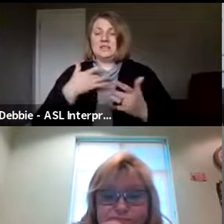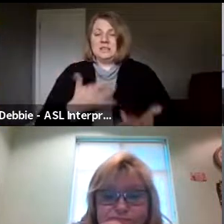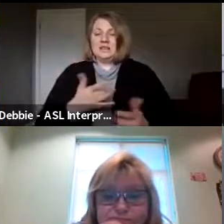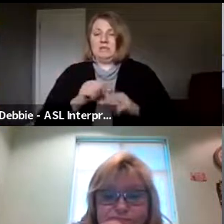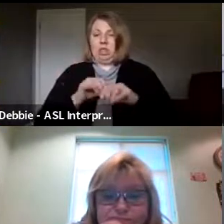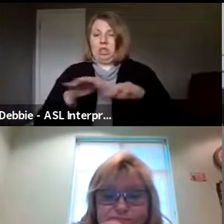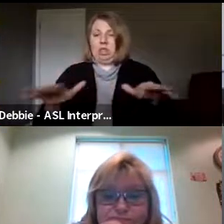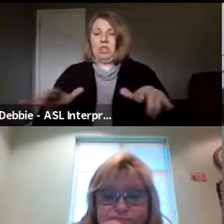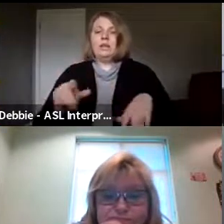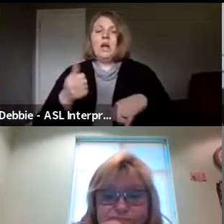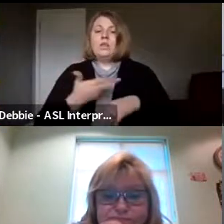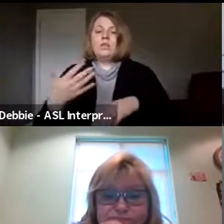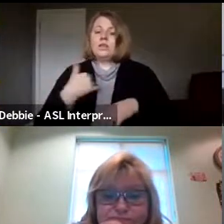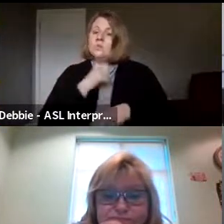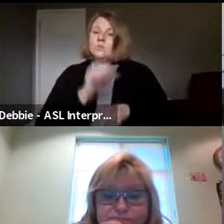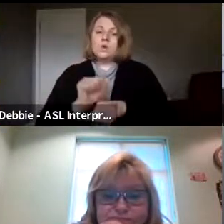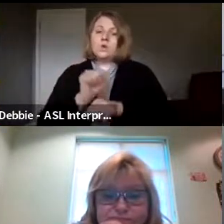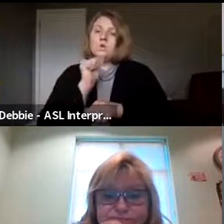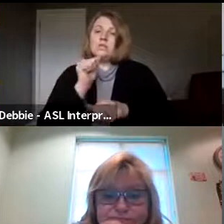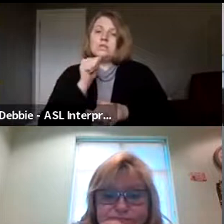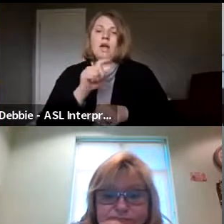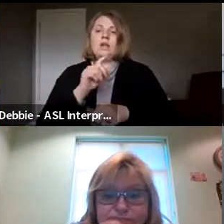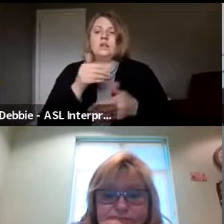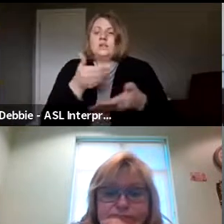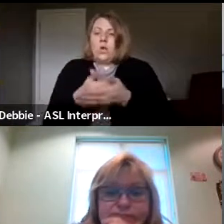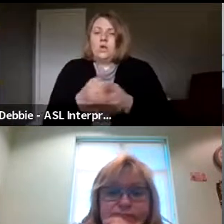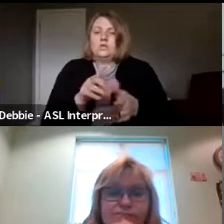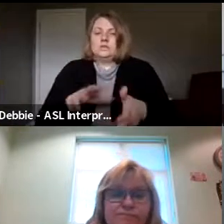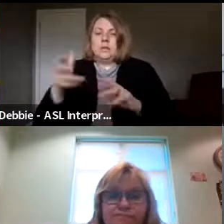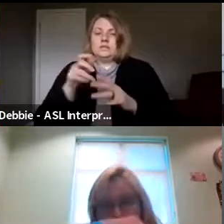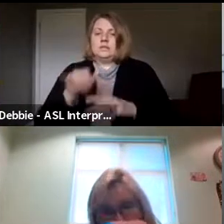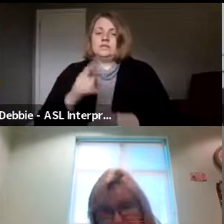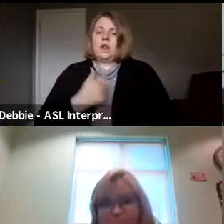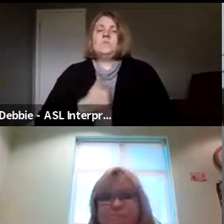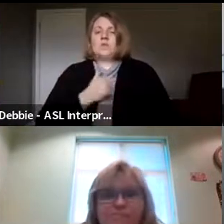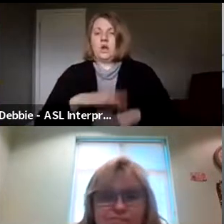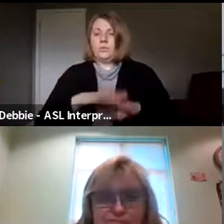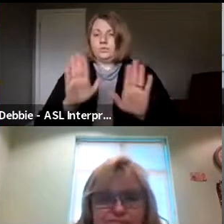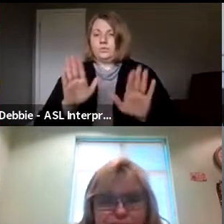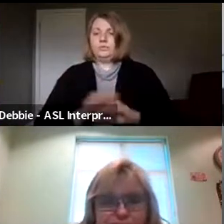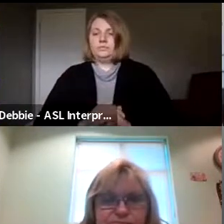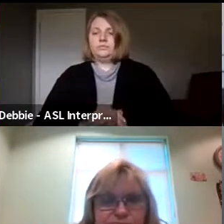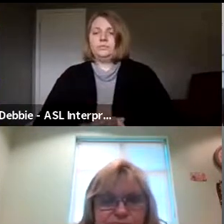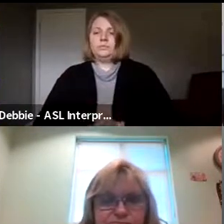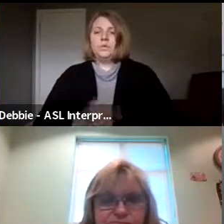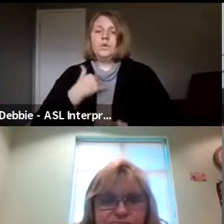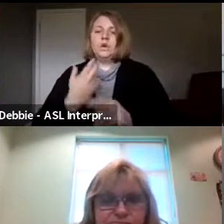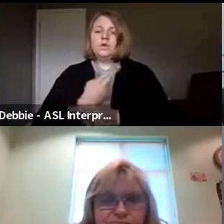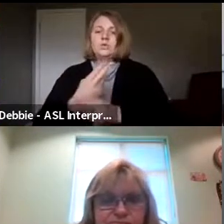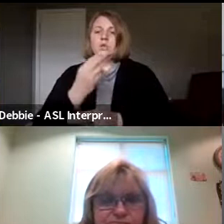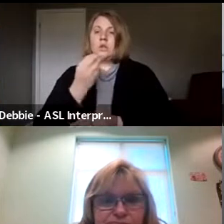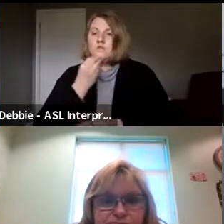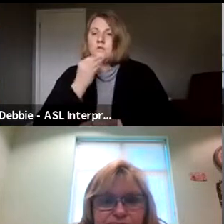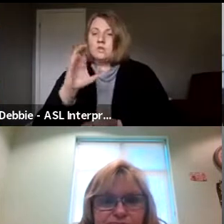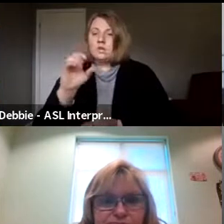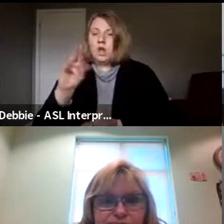other techniques we'll be working with are not nearly as messy. This one is messy. I'm sorry. We are using food coloring.